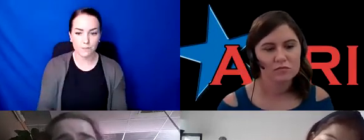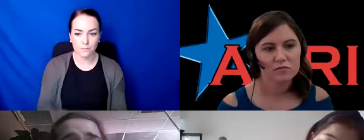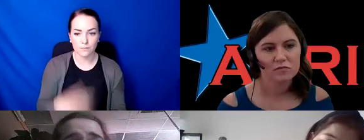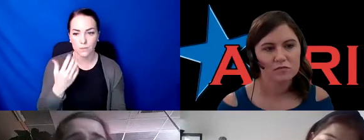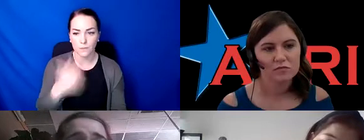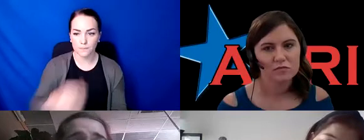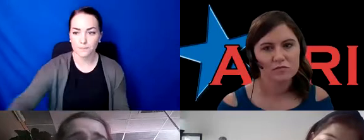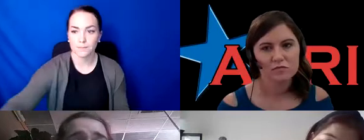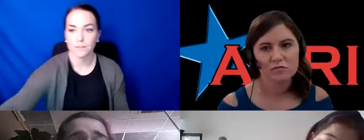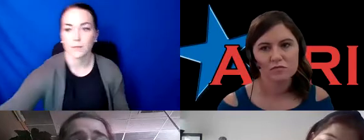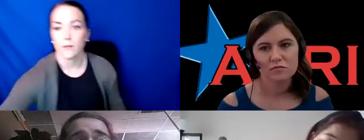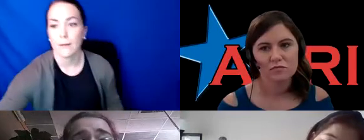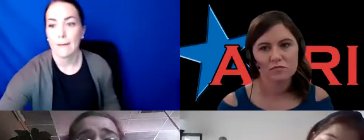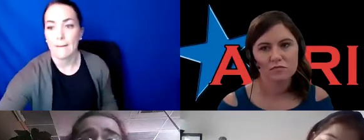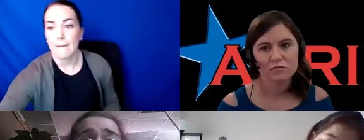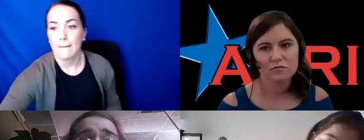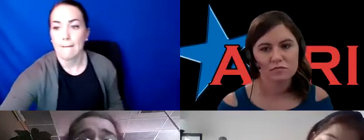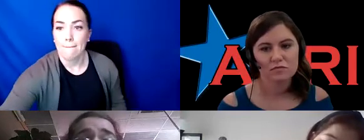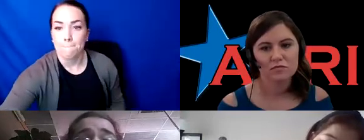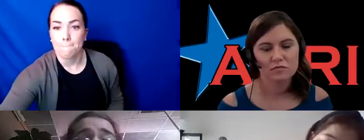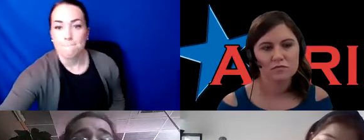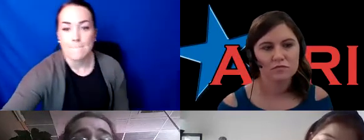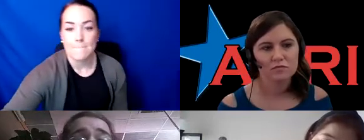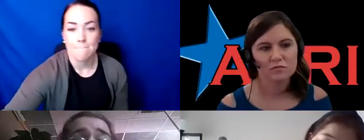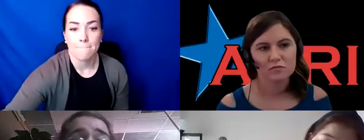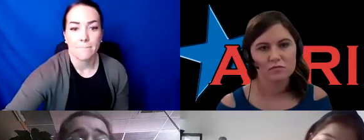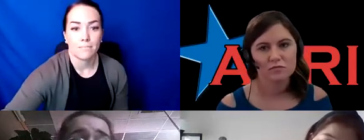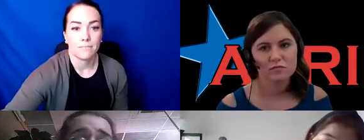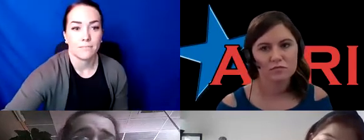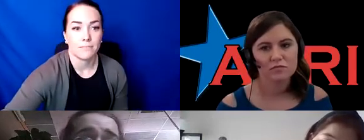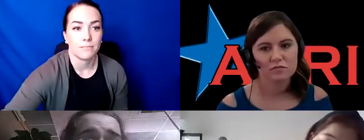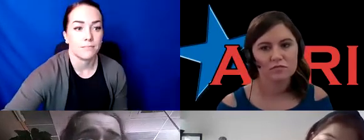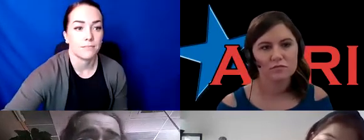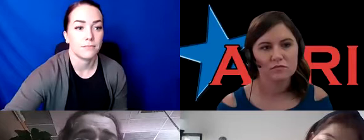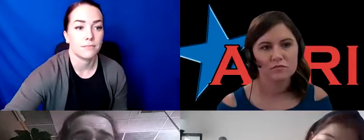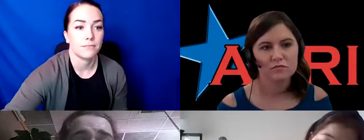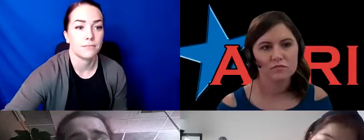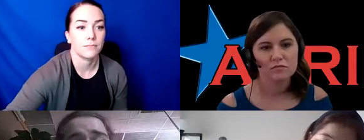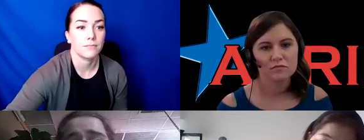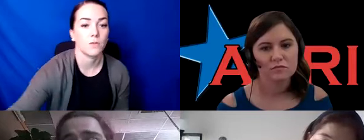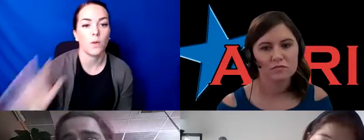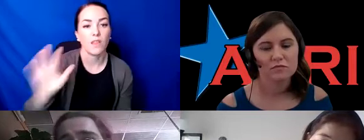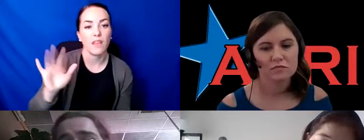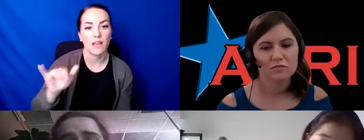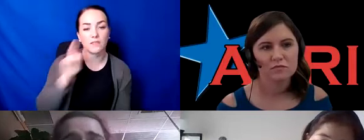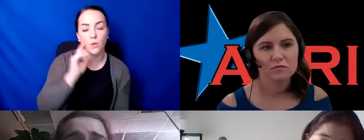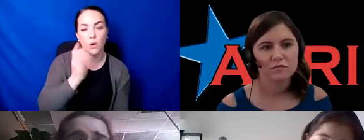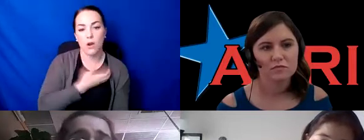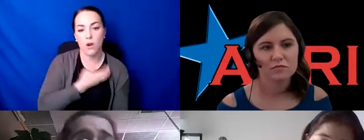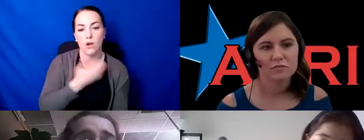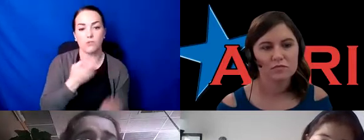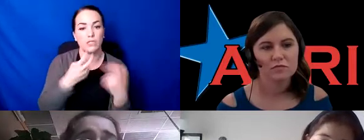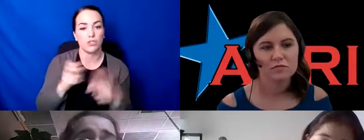and so now I try to, when I'm working with youth or even anyone, because I'm new to the youth transition at our office here in